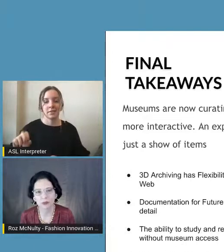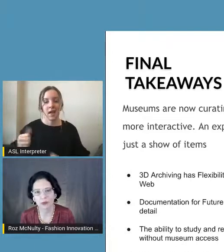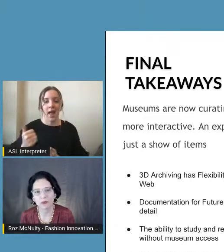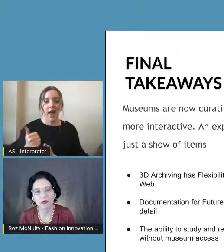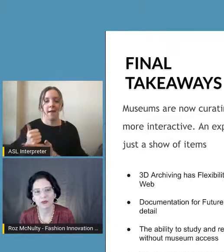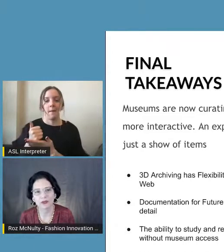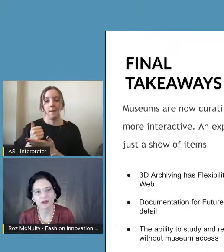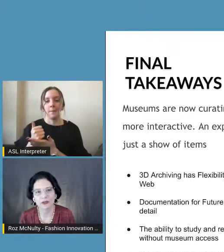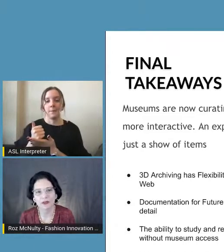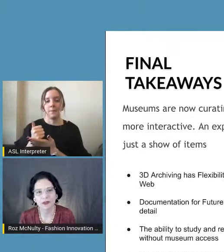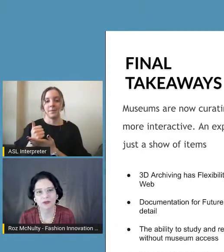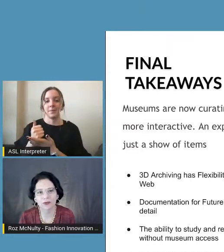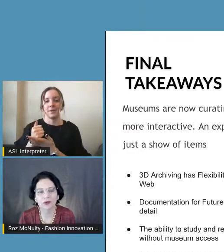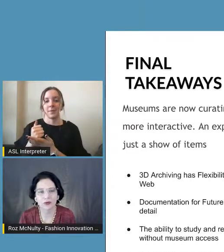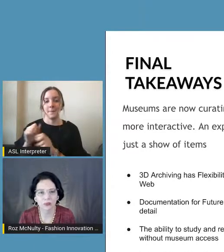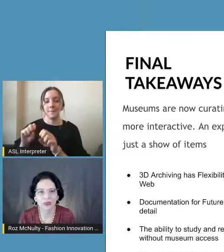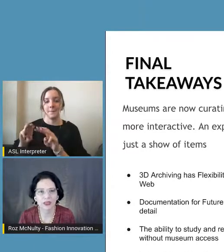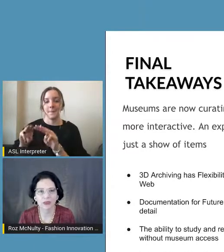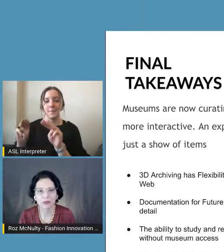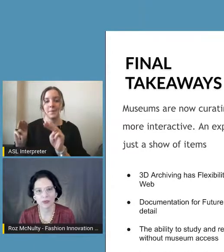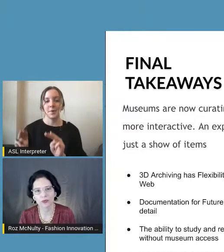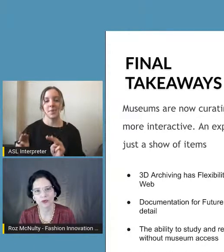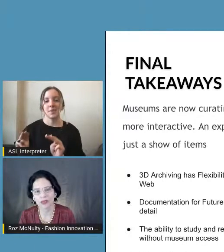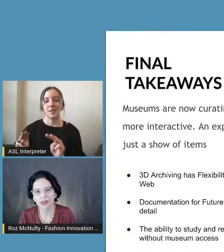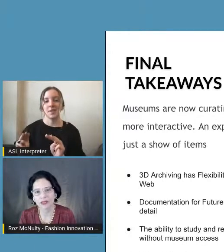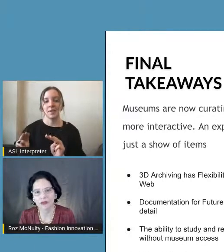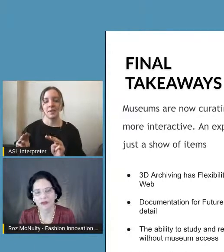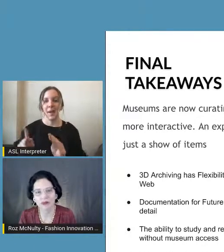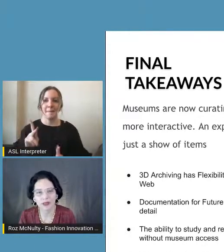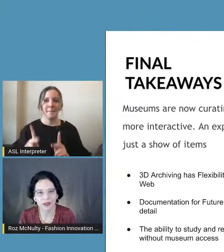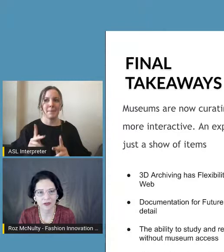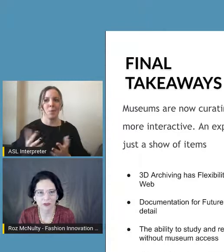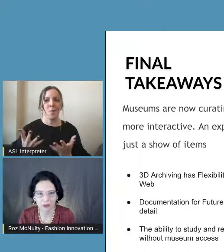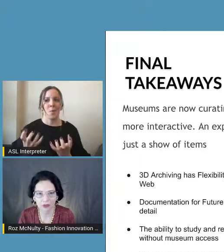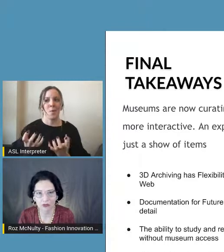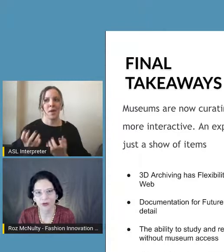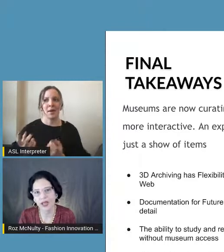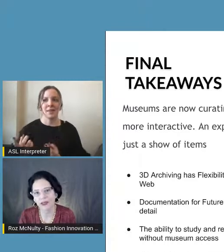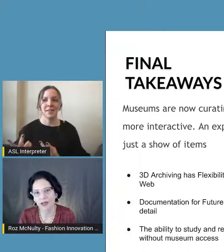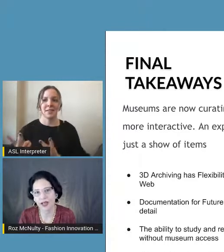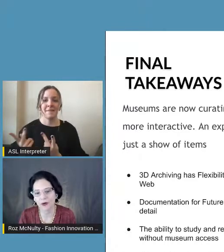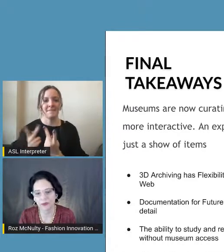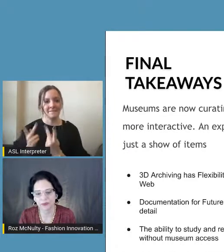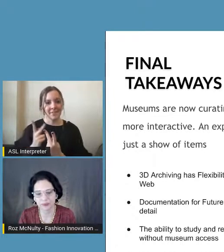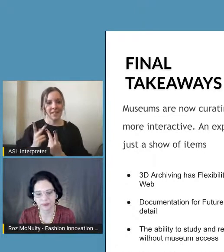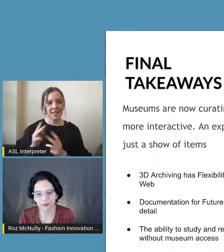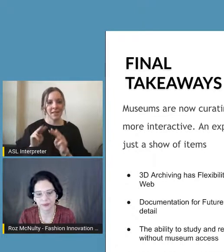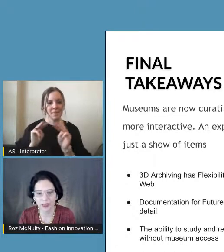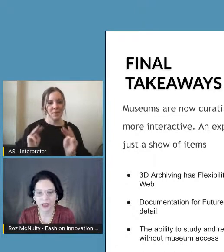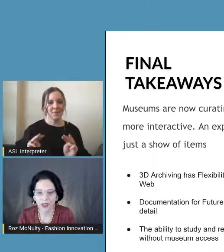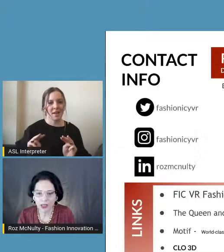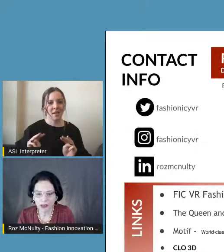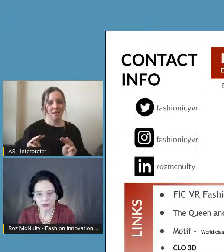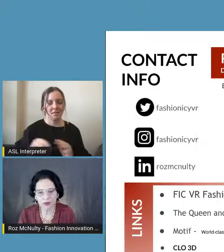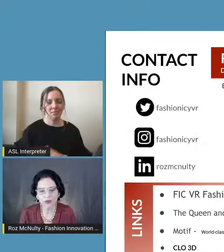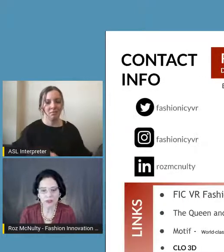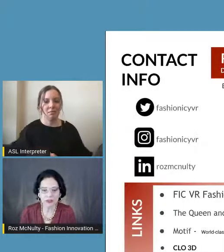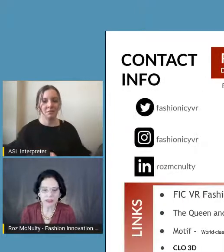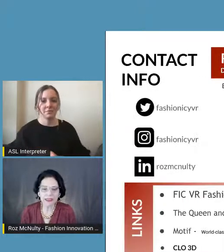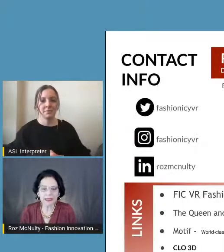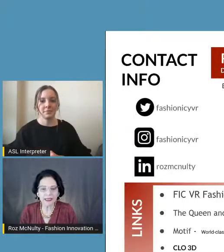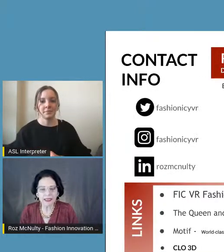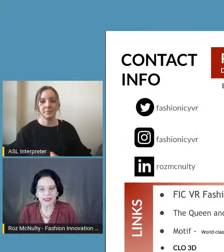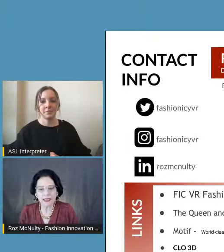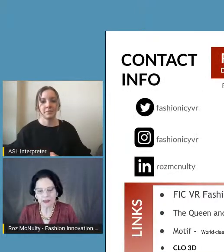museum and your promotions. These are really important things in the future and now.